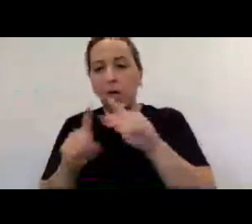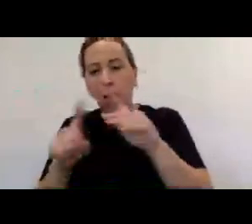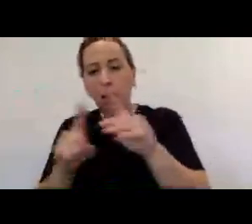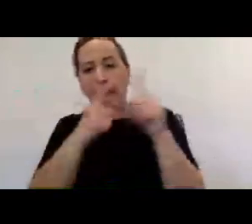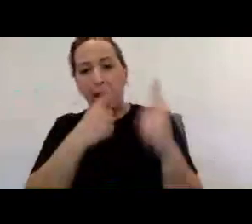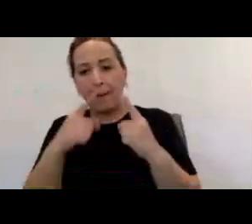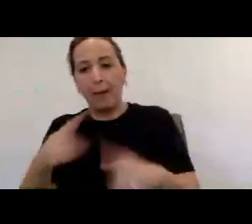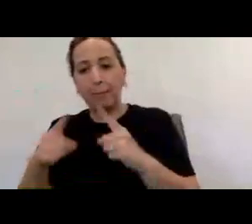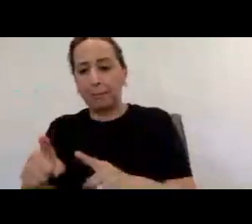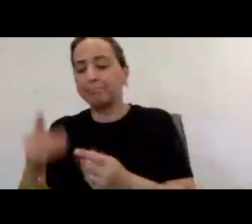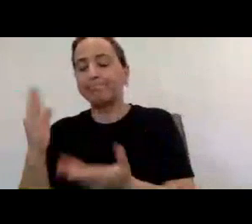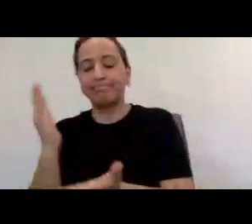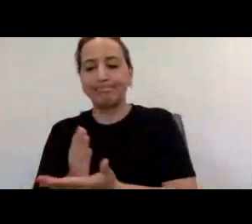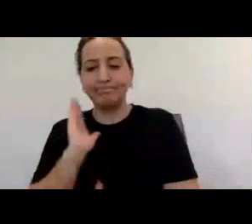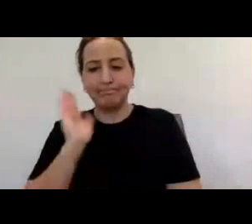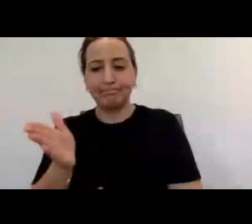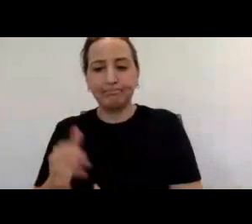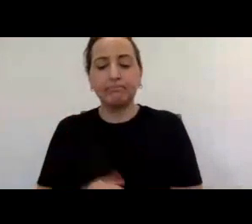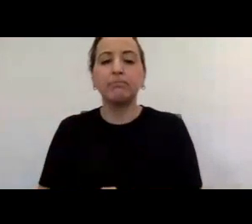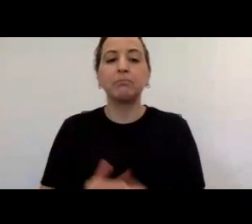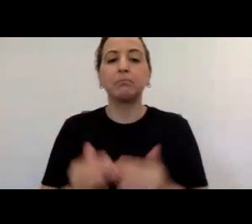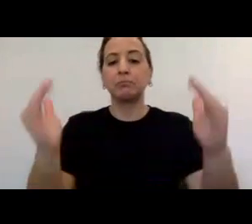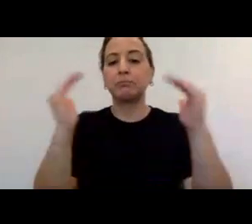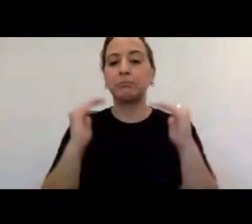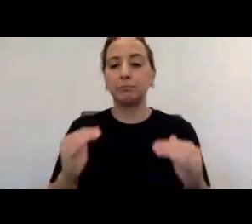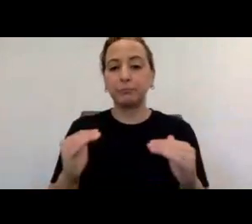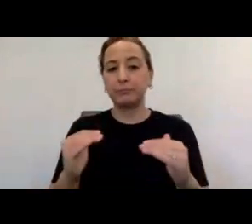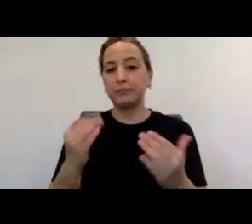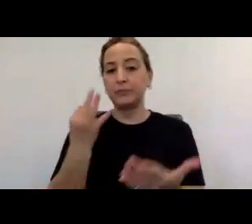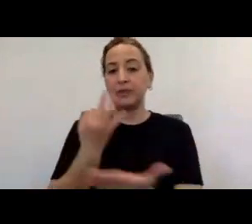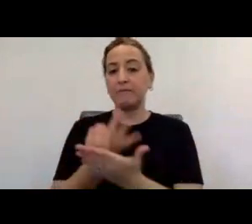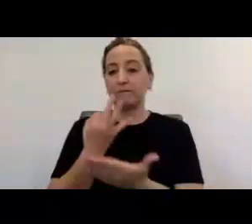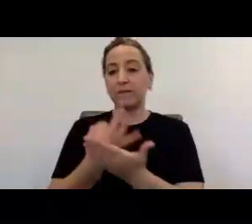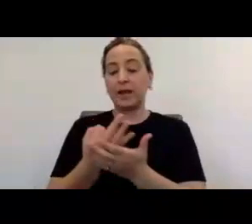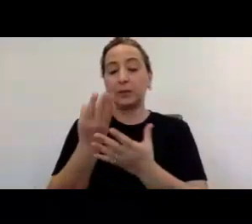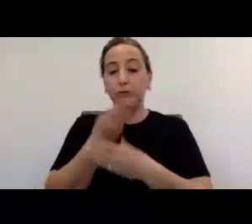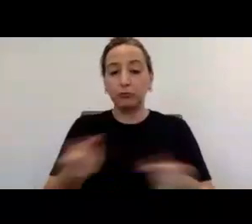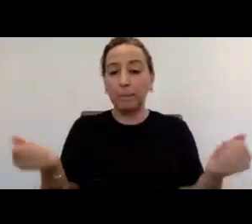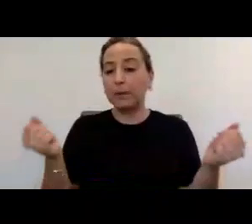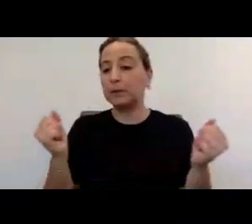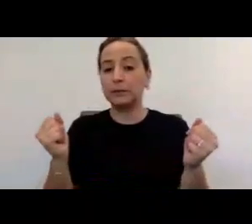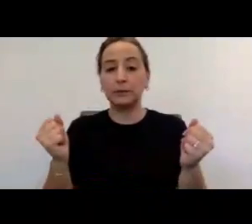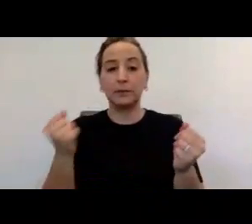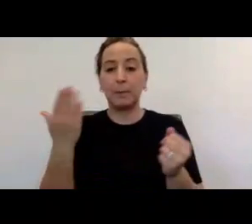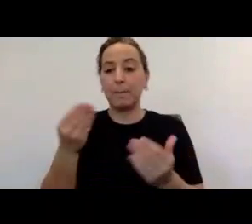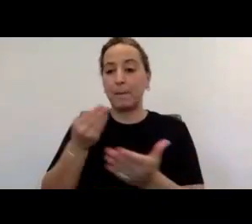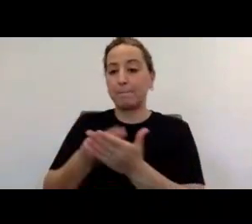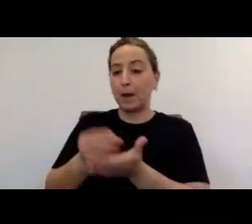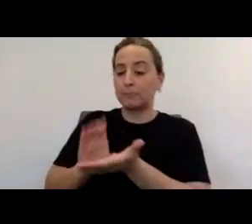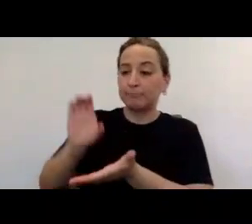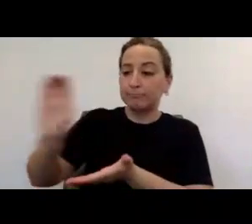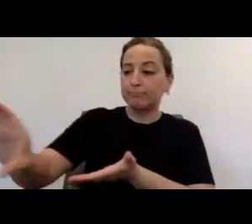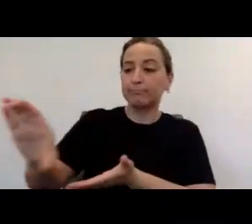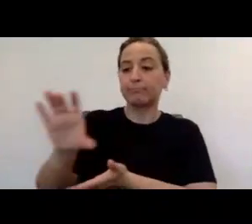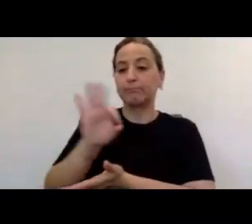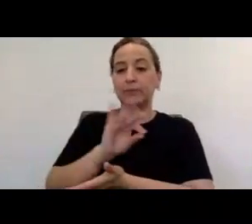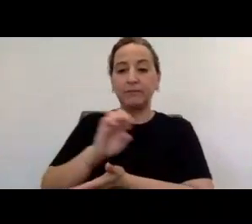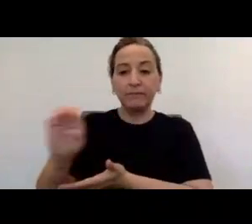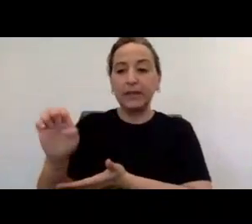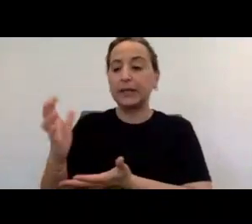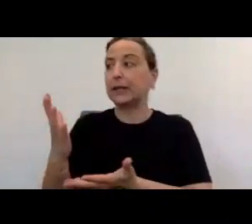future. There may be financial remedies, which could include a reimbursement of fees that shouldn't